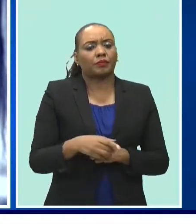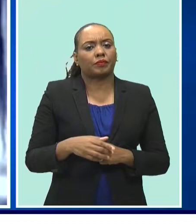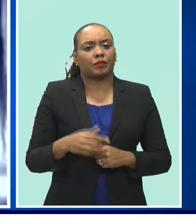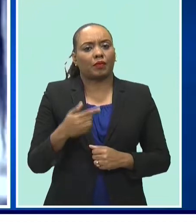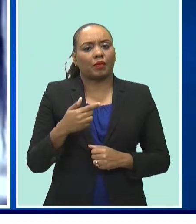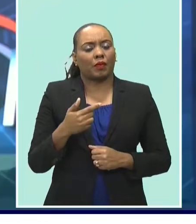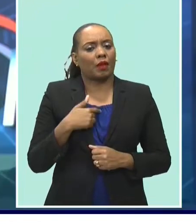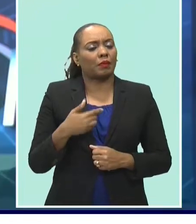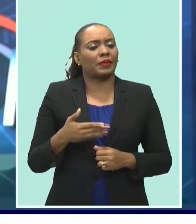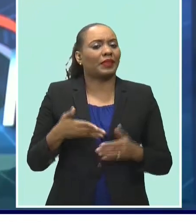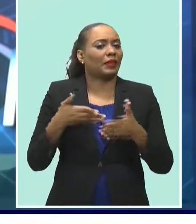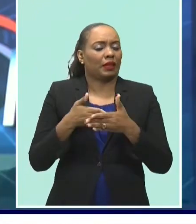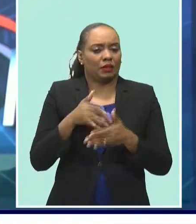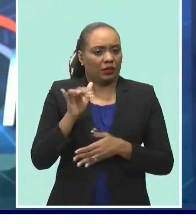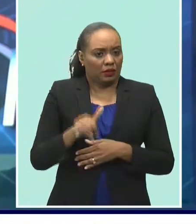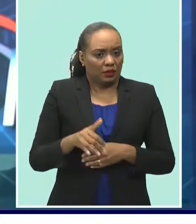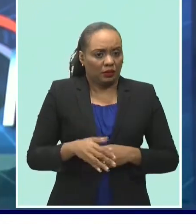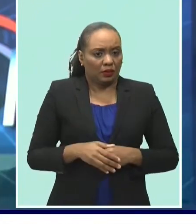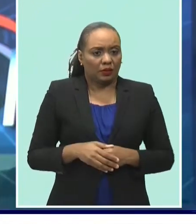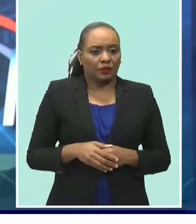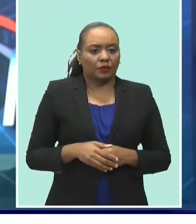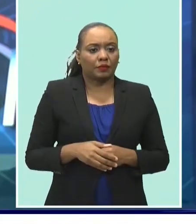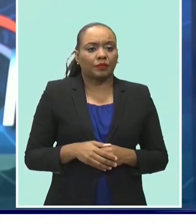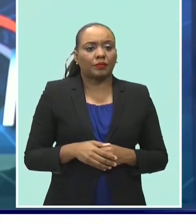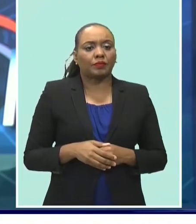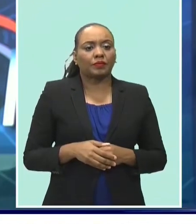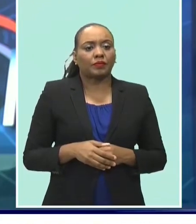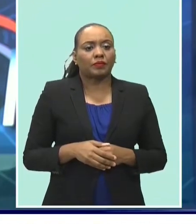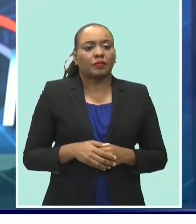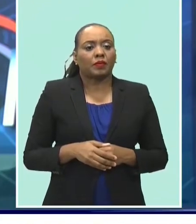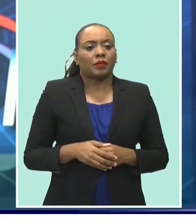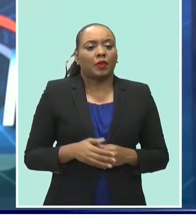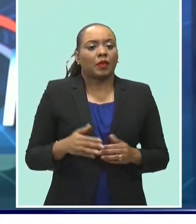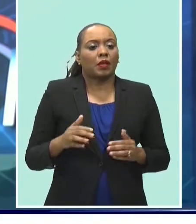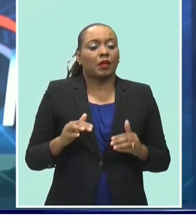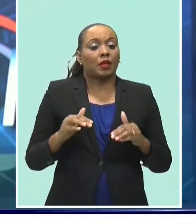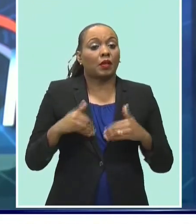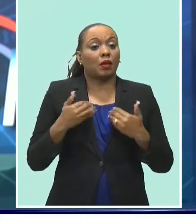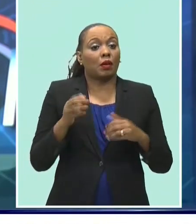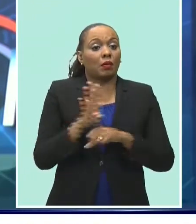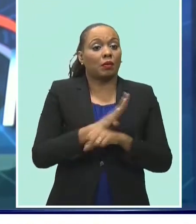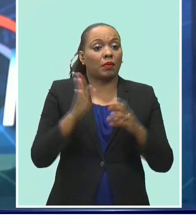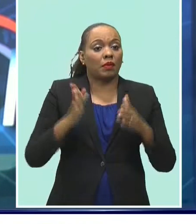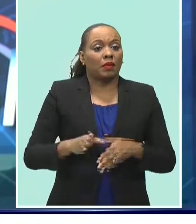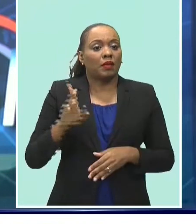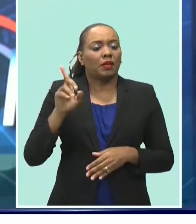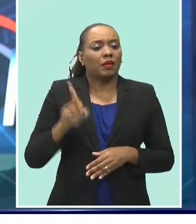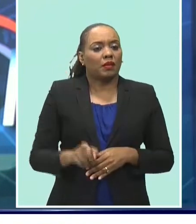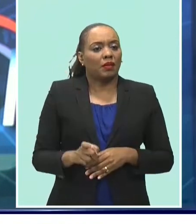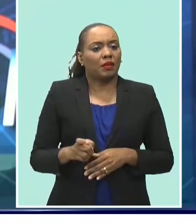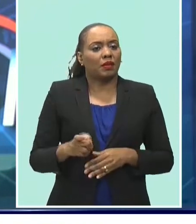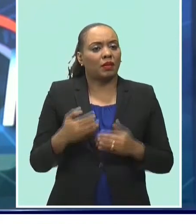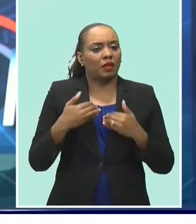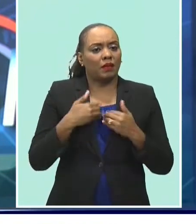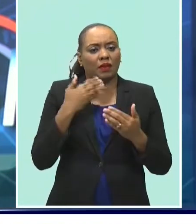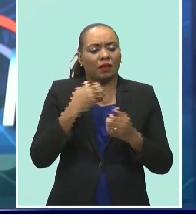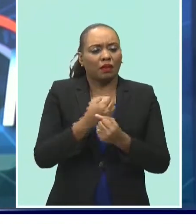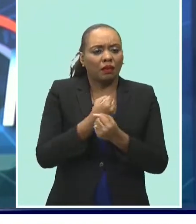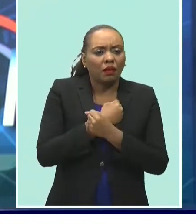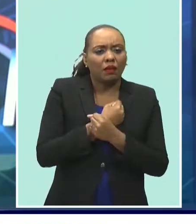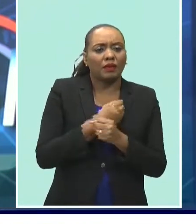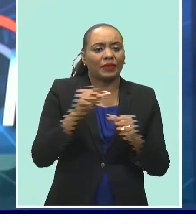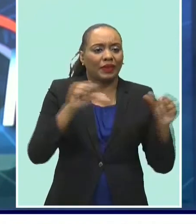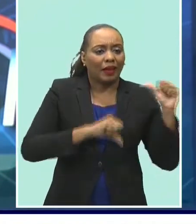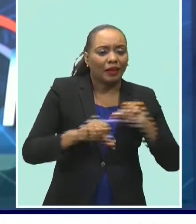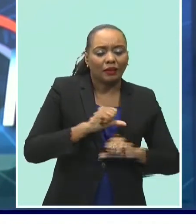against these things. Steps are being taken to ensure the youngest Barbadians develop an appreciation for science, technology,